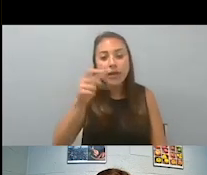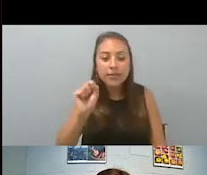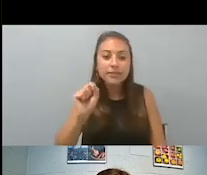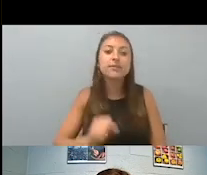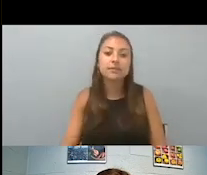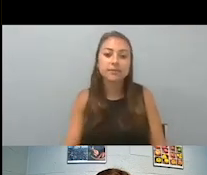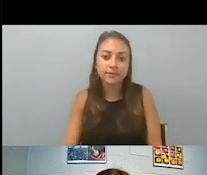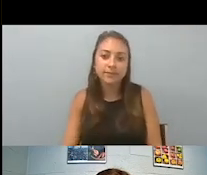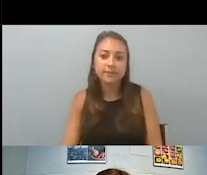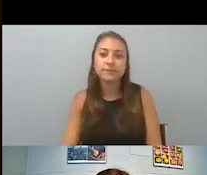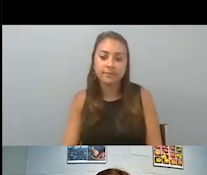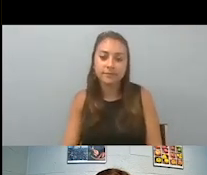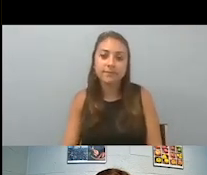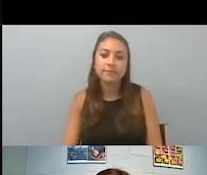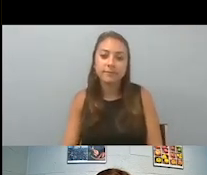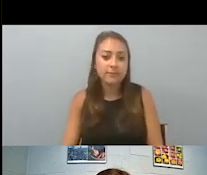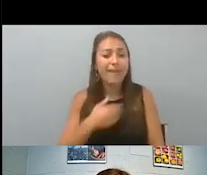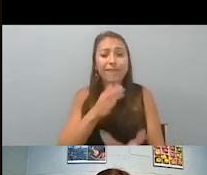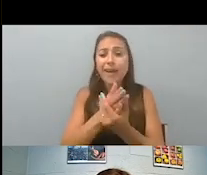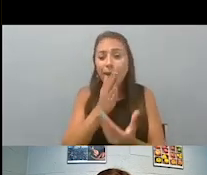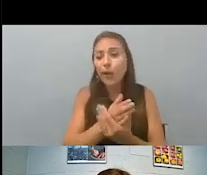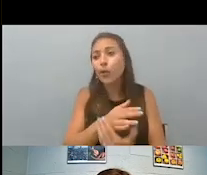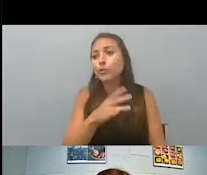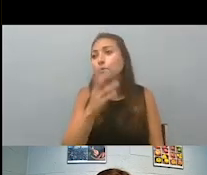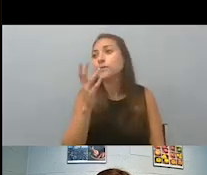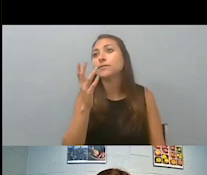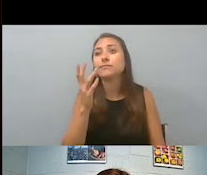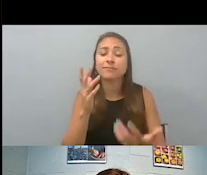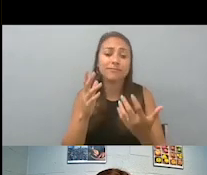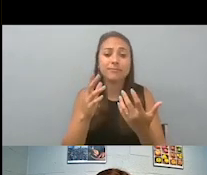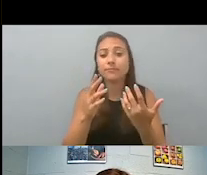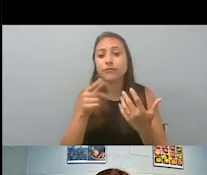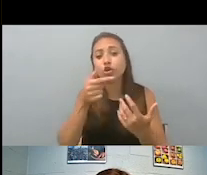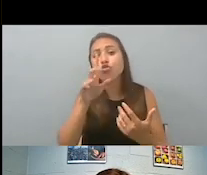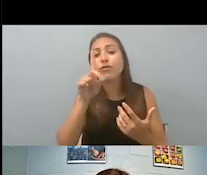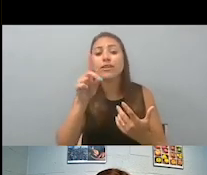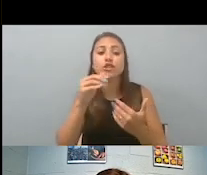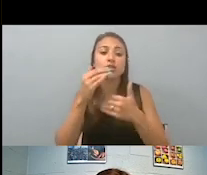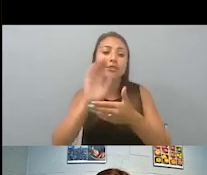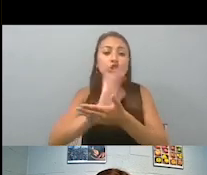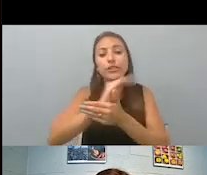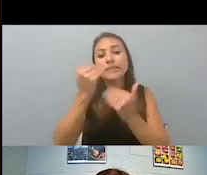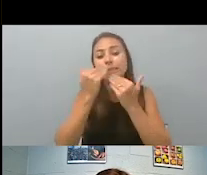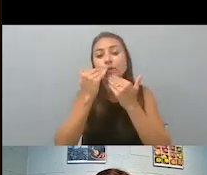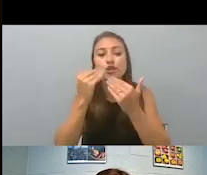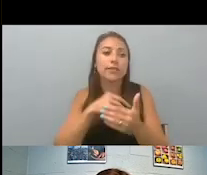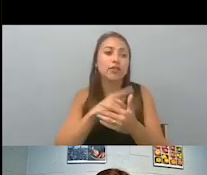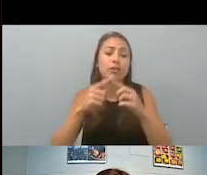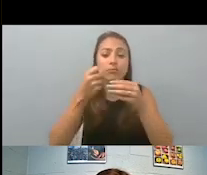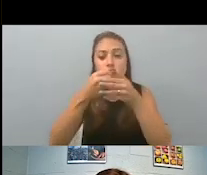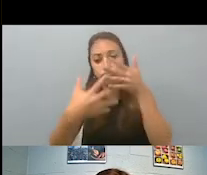location as well. And we do everything from tacos, quesadillas, to gourmet grilled cheese, grain bowls,